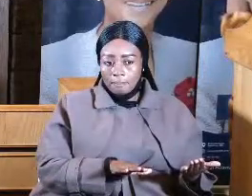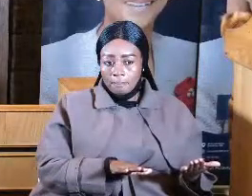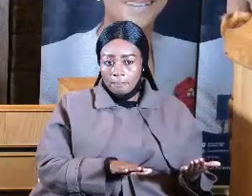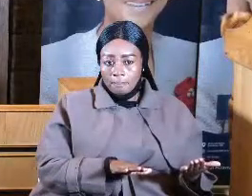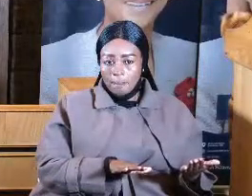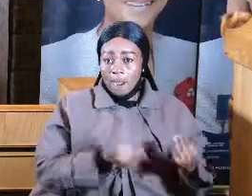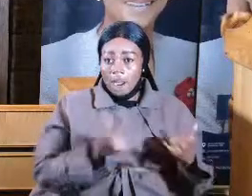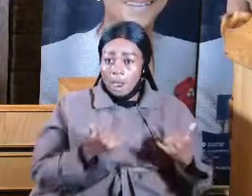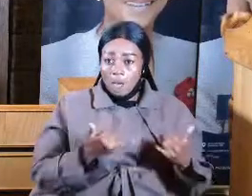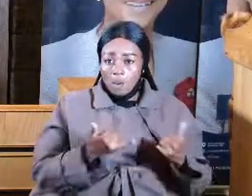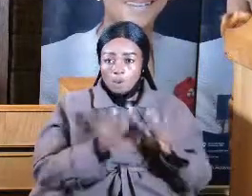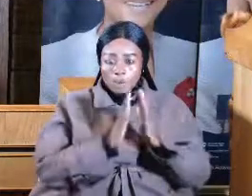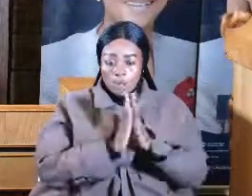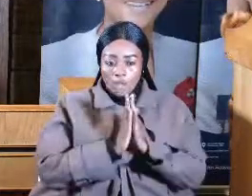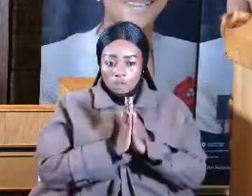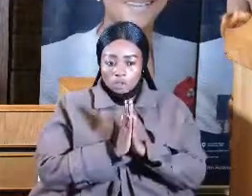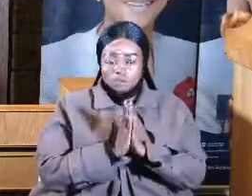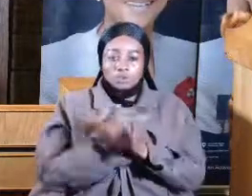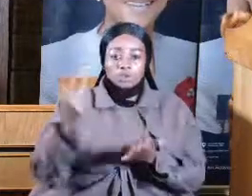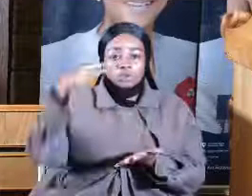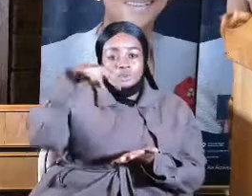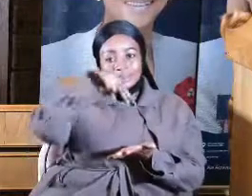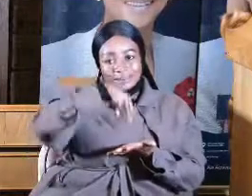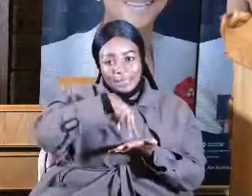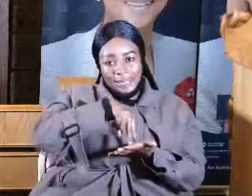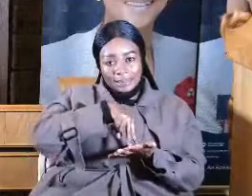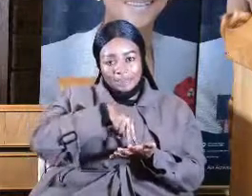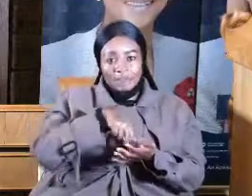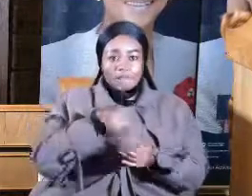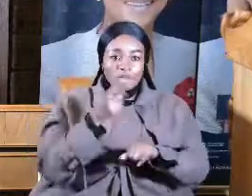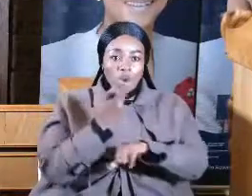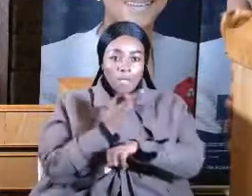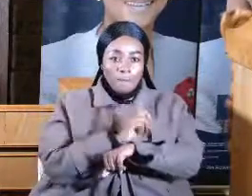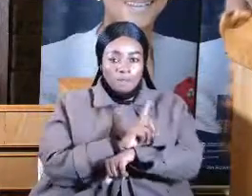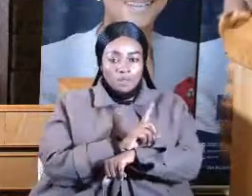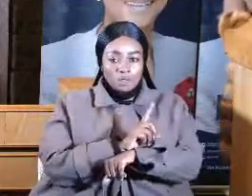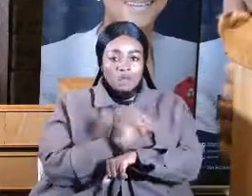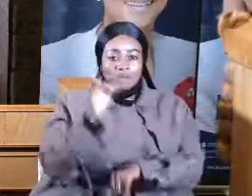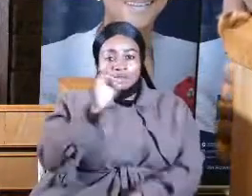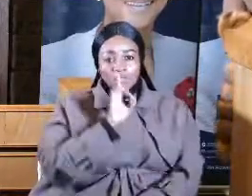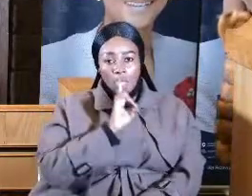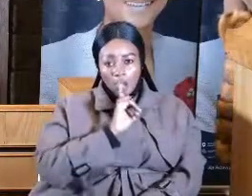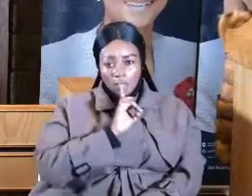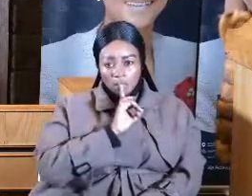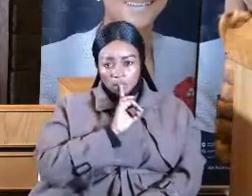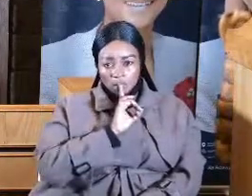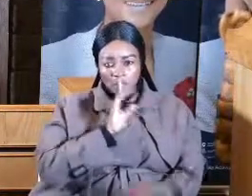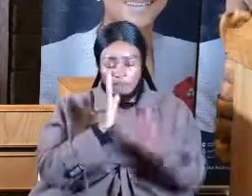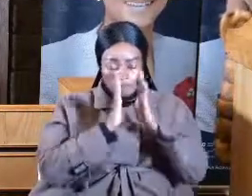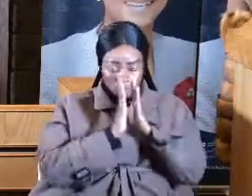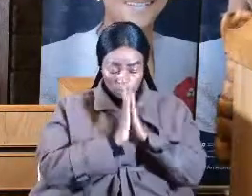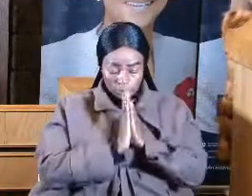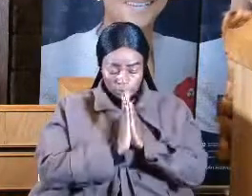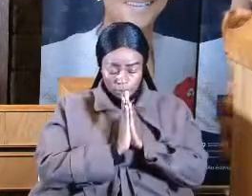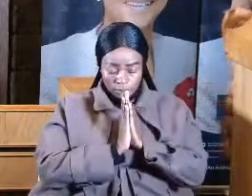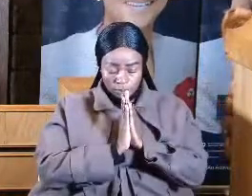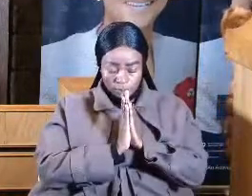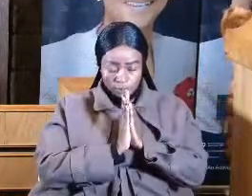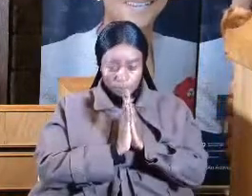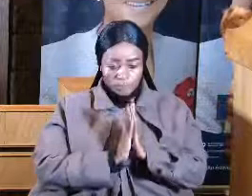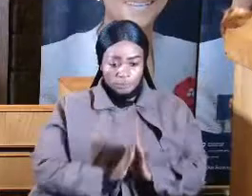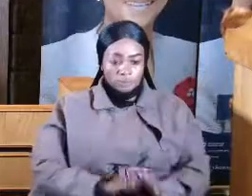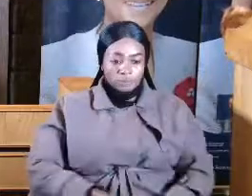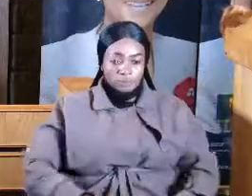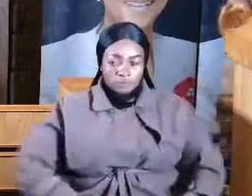you just to stand up for a moment of silence for a couple of seconds